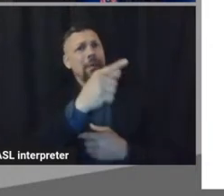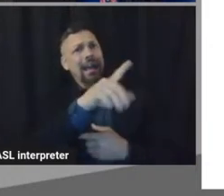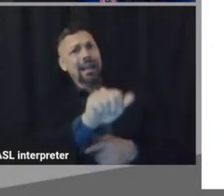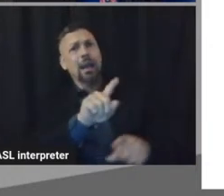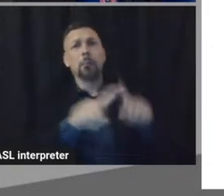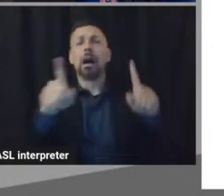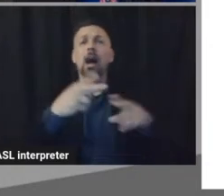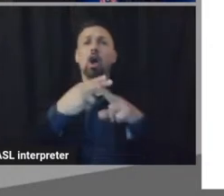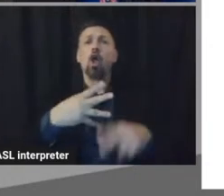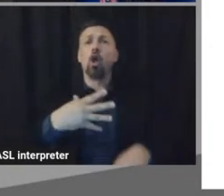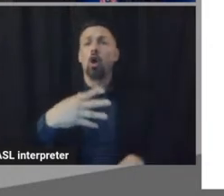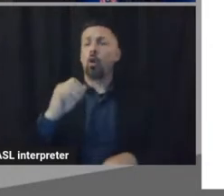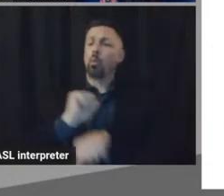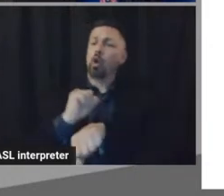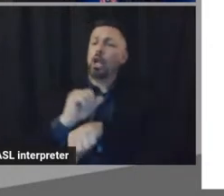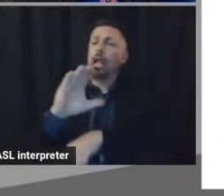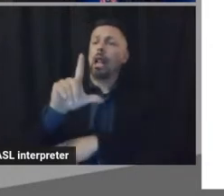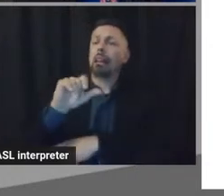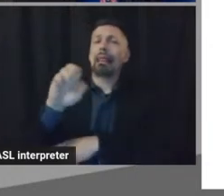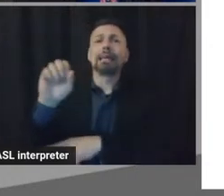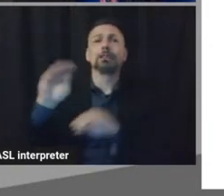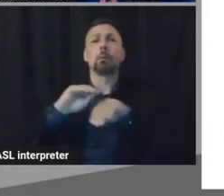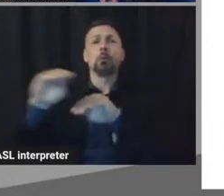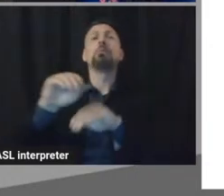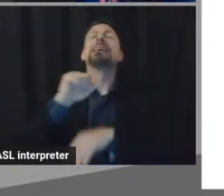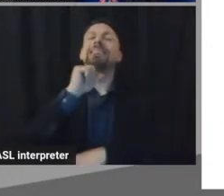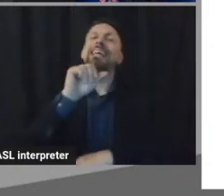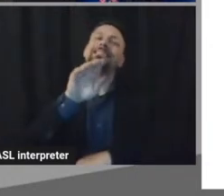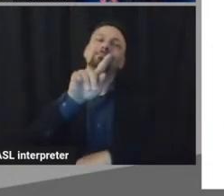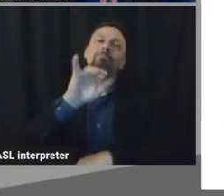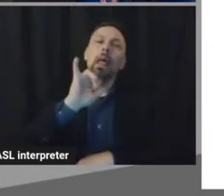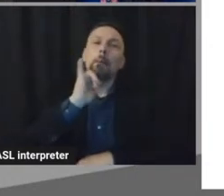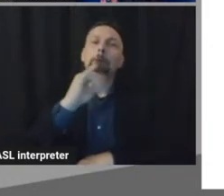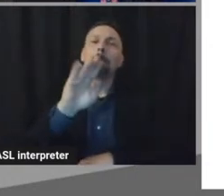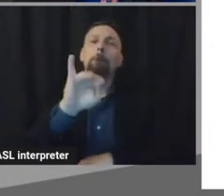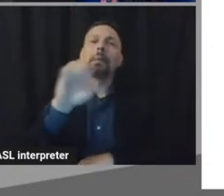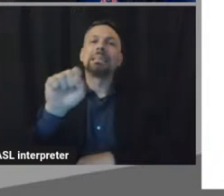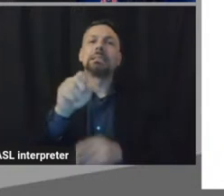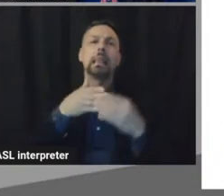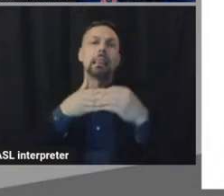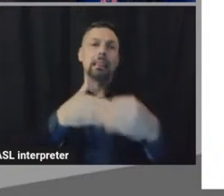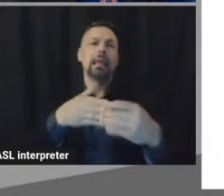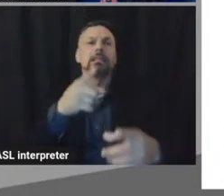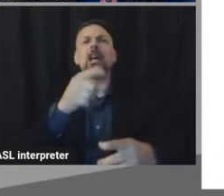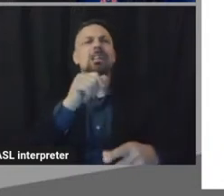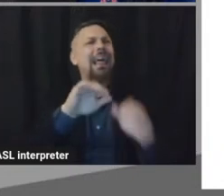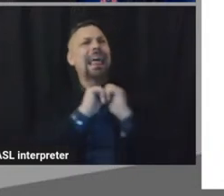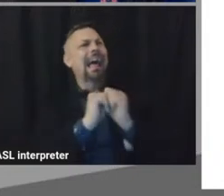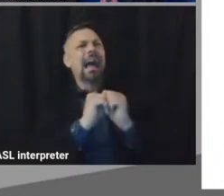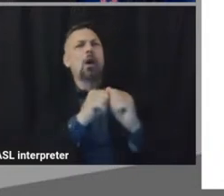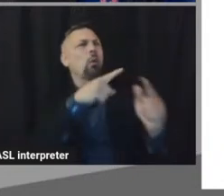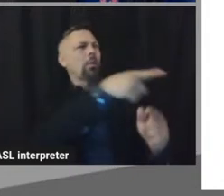movement is a bit misleading. It doesn't really tell us how MAGA taps in to those grievances.